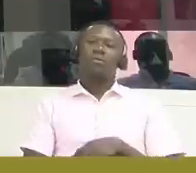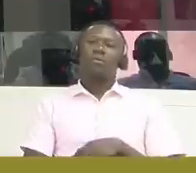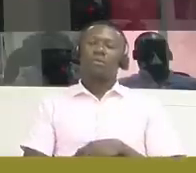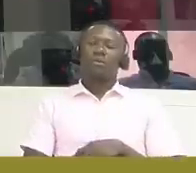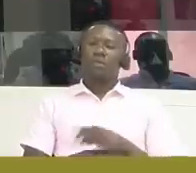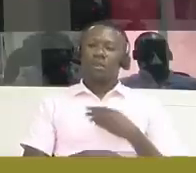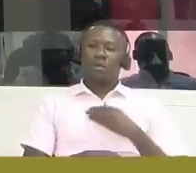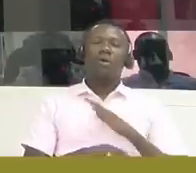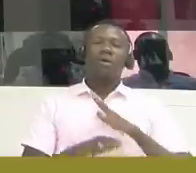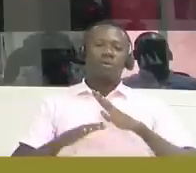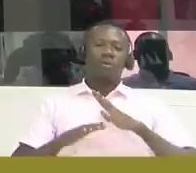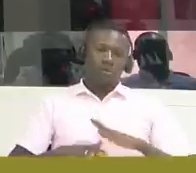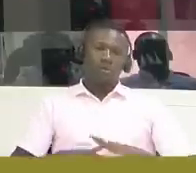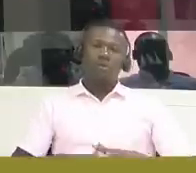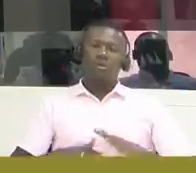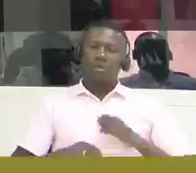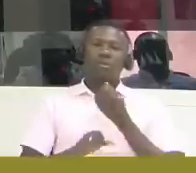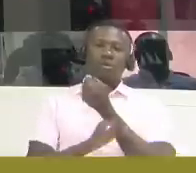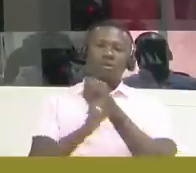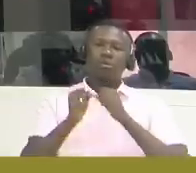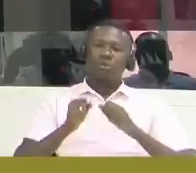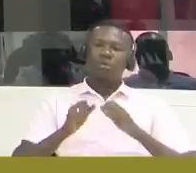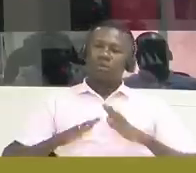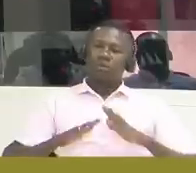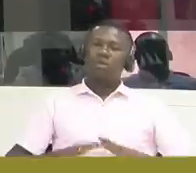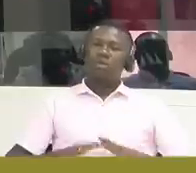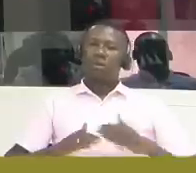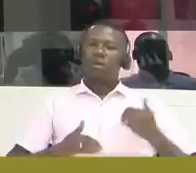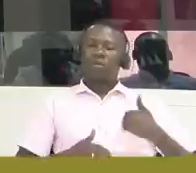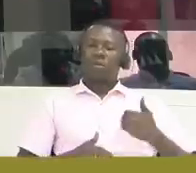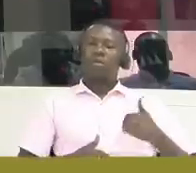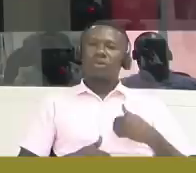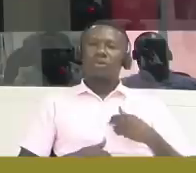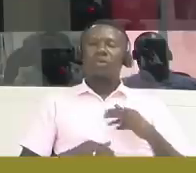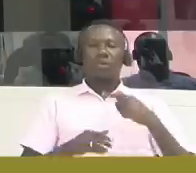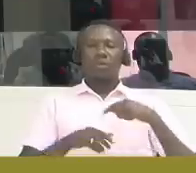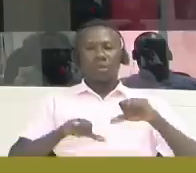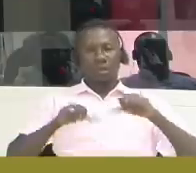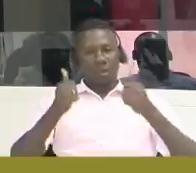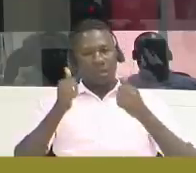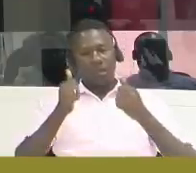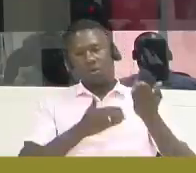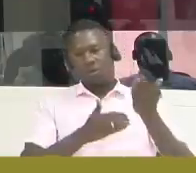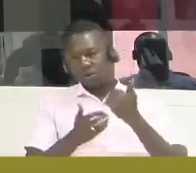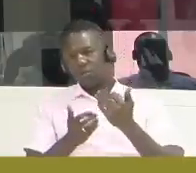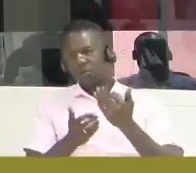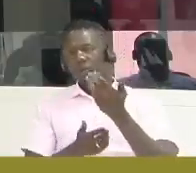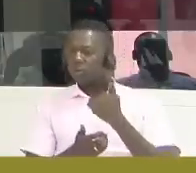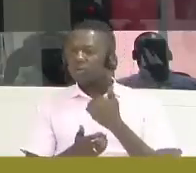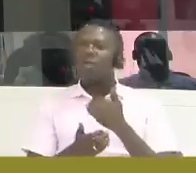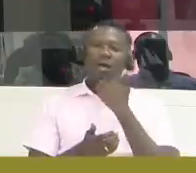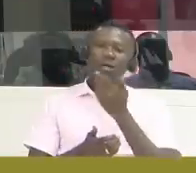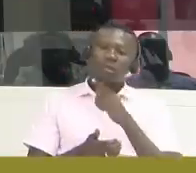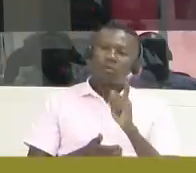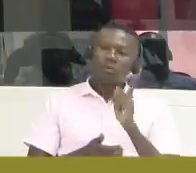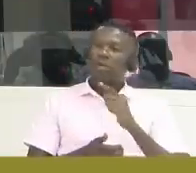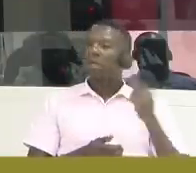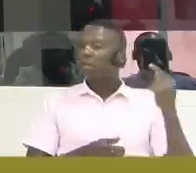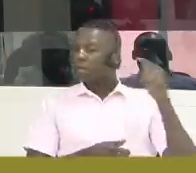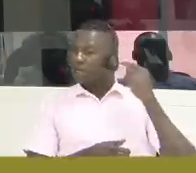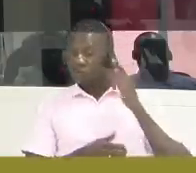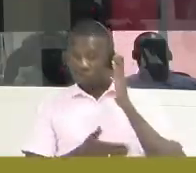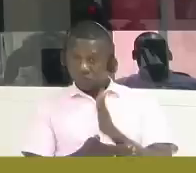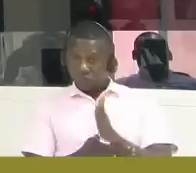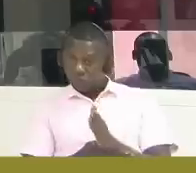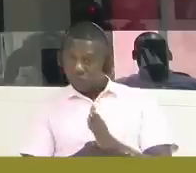were calm. The situation was calm, so people started coming, asking whether what they had was true, that